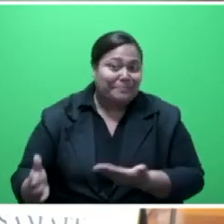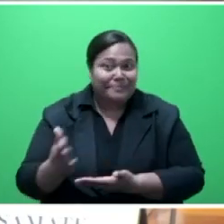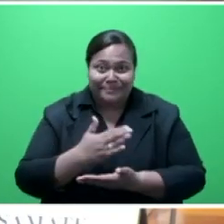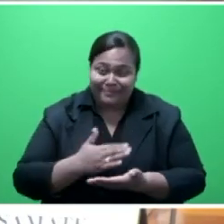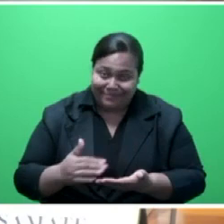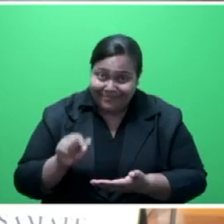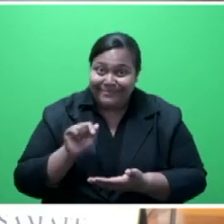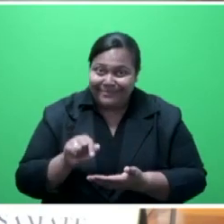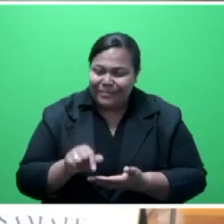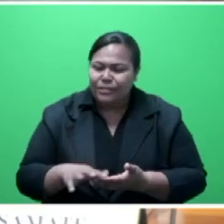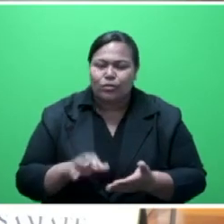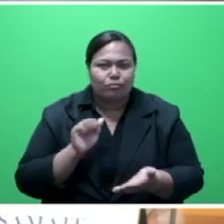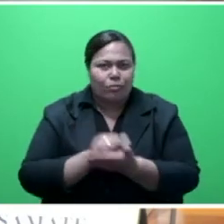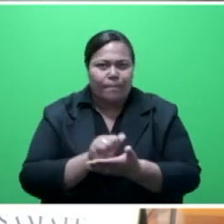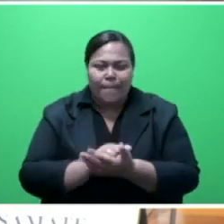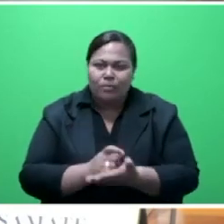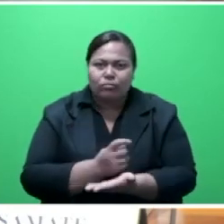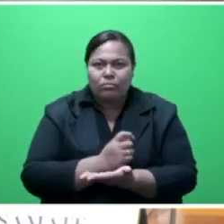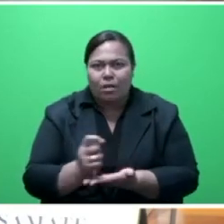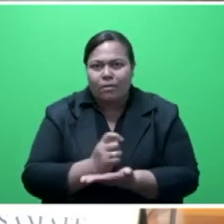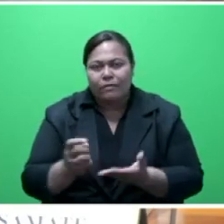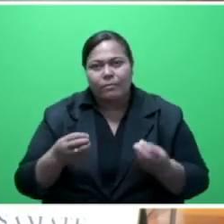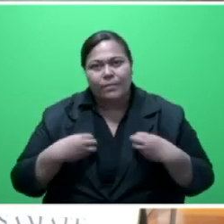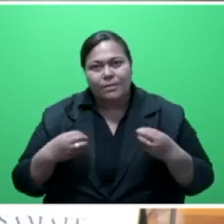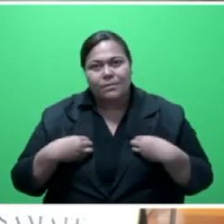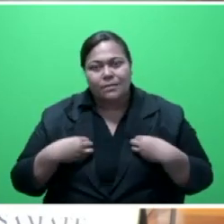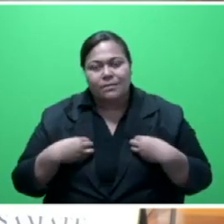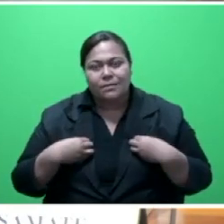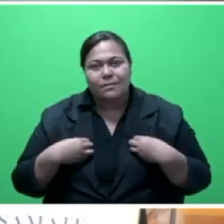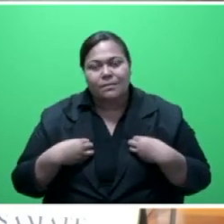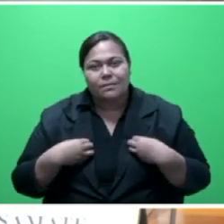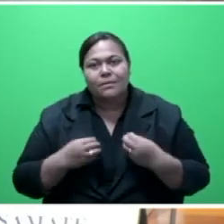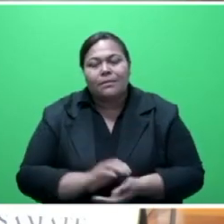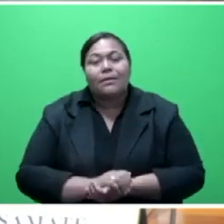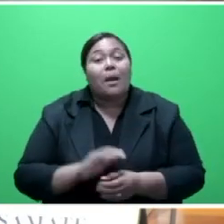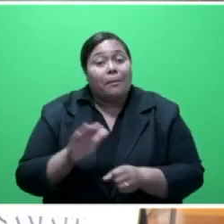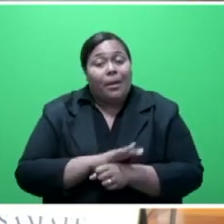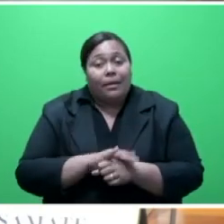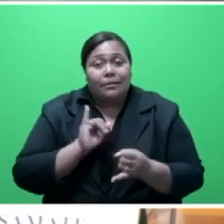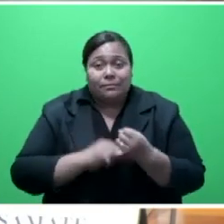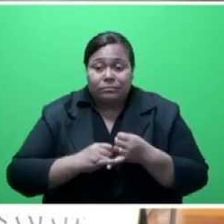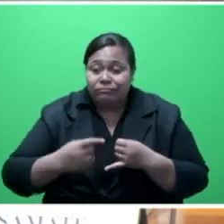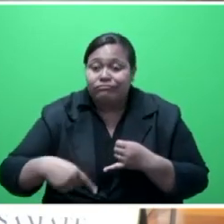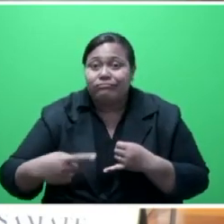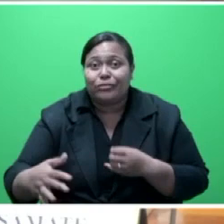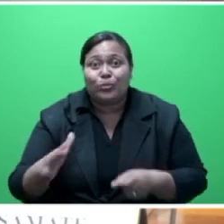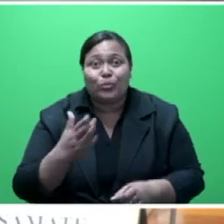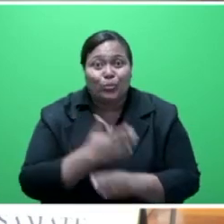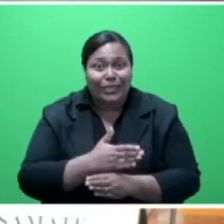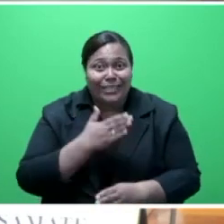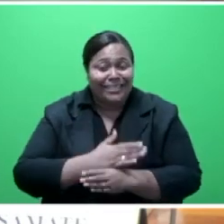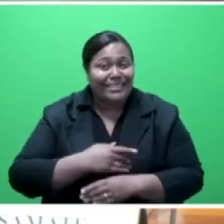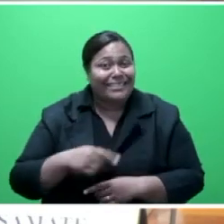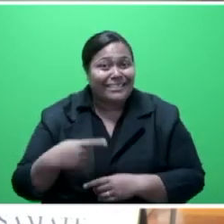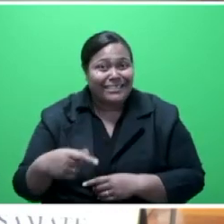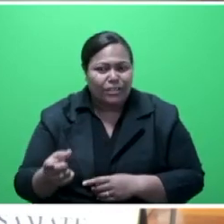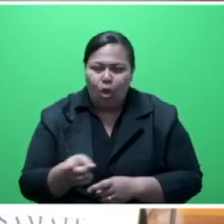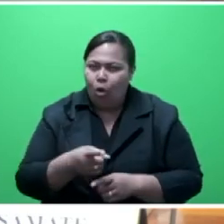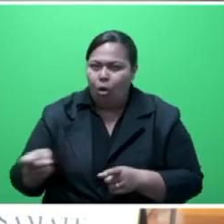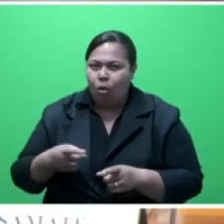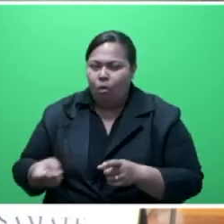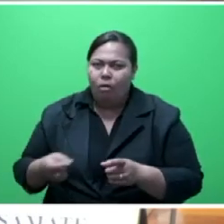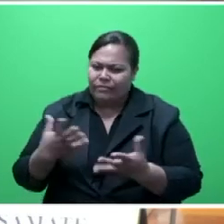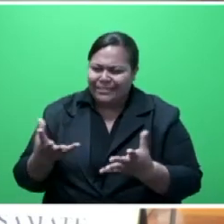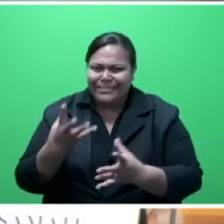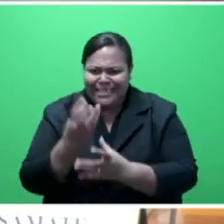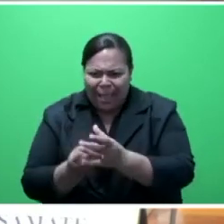that lends ease and transparency to businesses, creates and sustains jobs whilst eliminating loopholes that